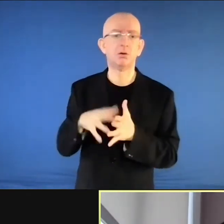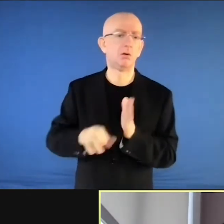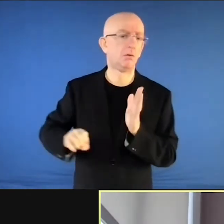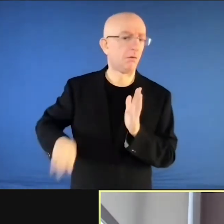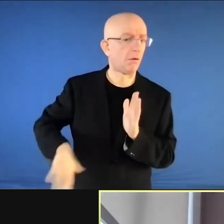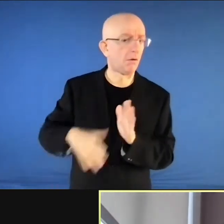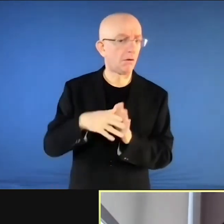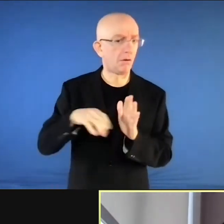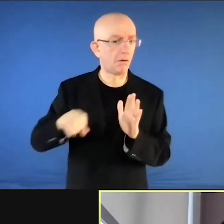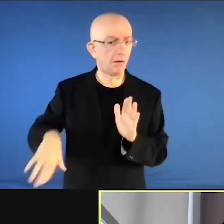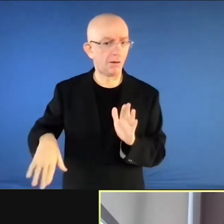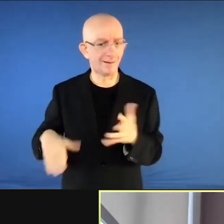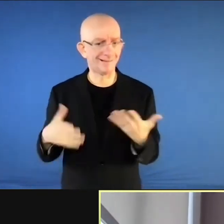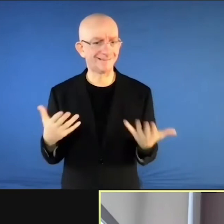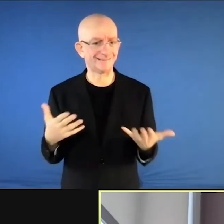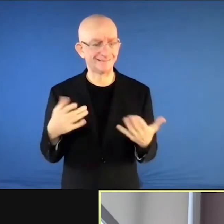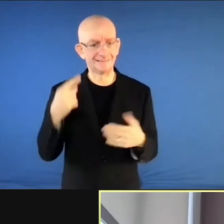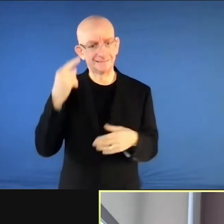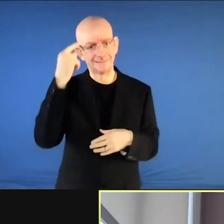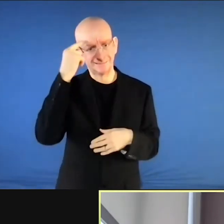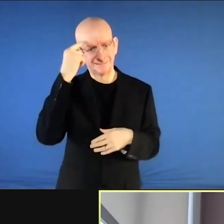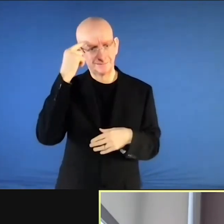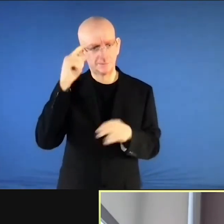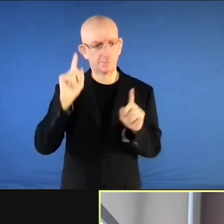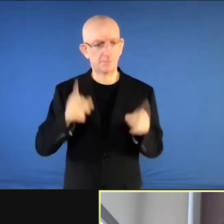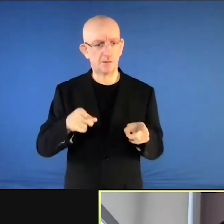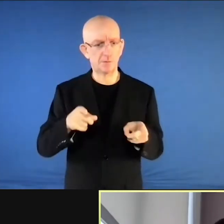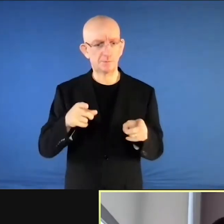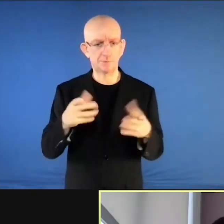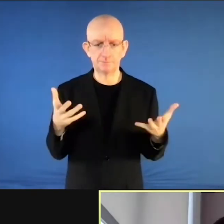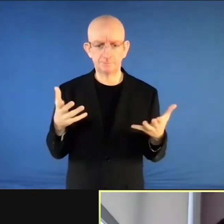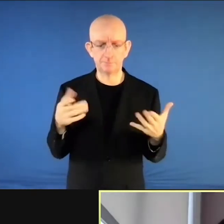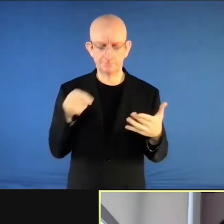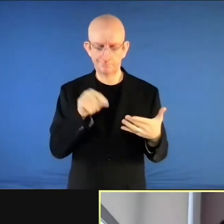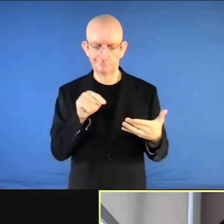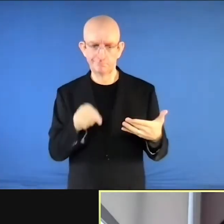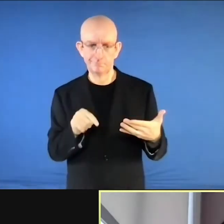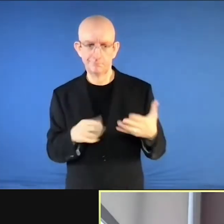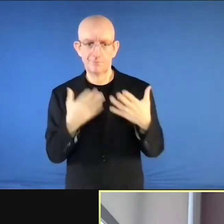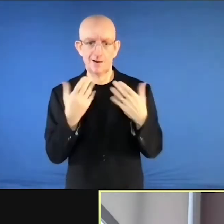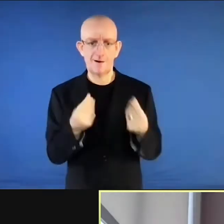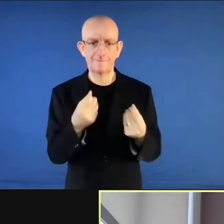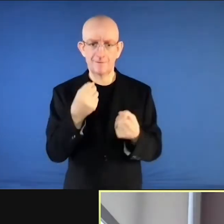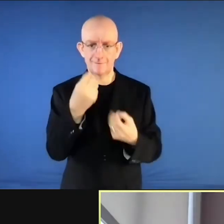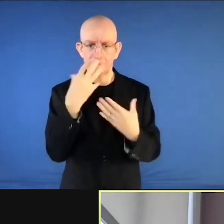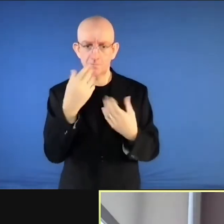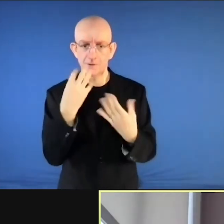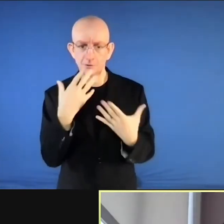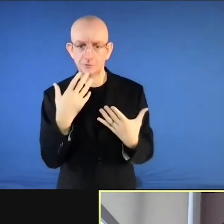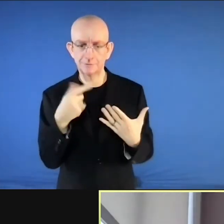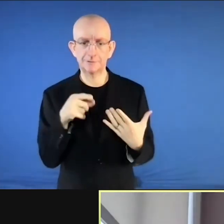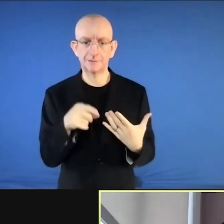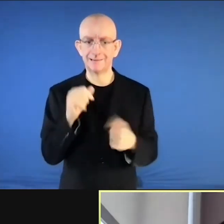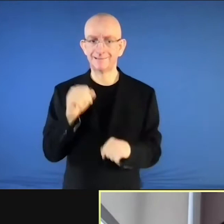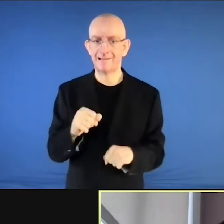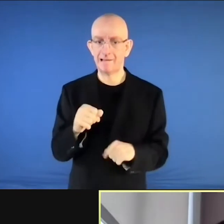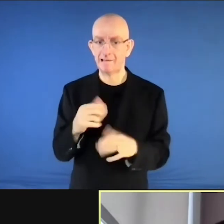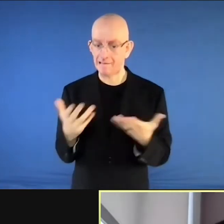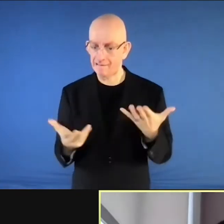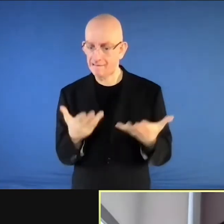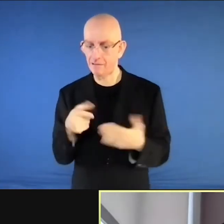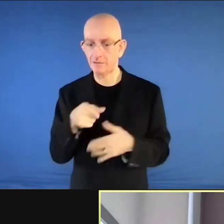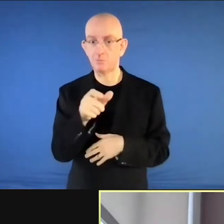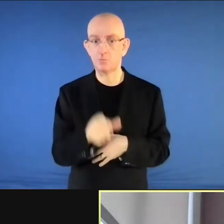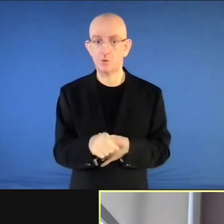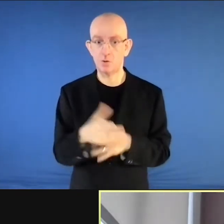the security of participants. Another example is online methods for data collection, which may be subject